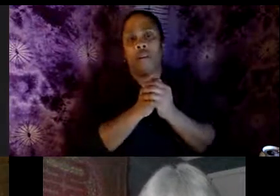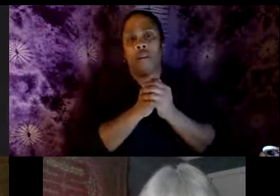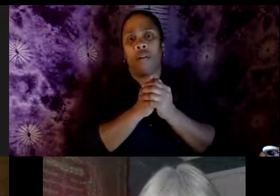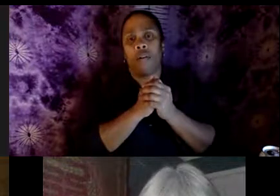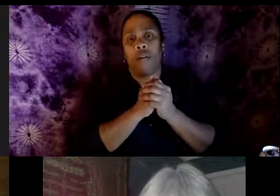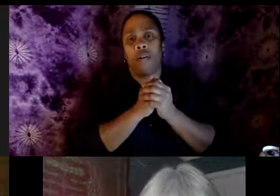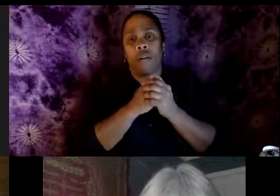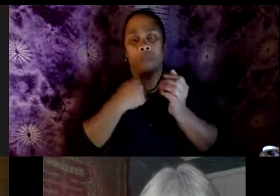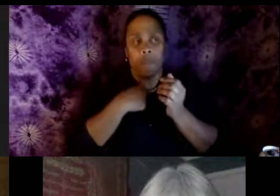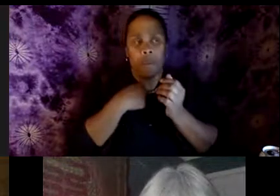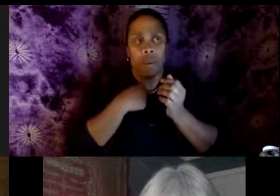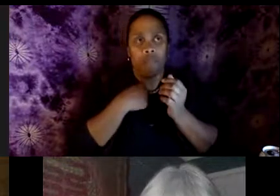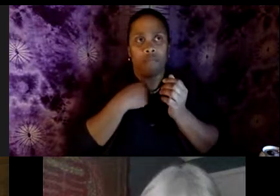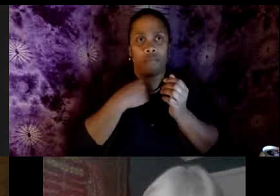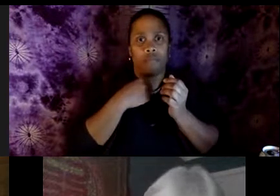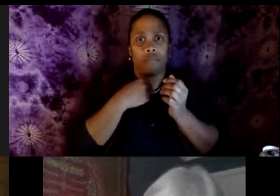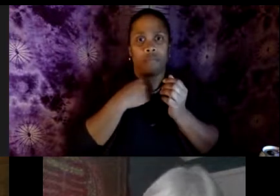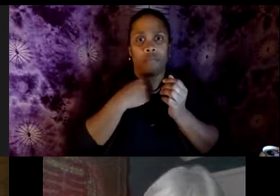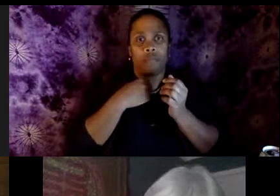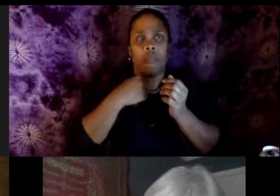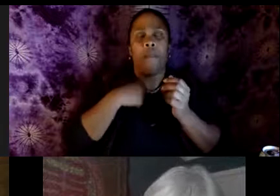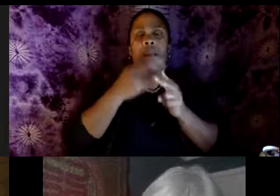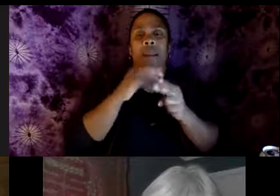at LaureliShimayo.com. My name is spelled